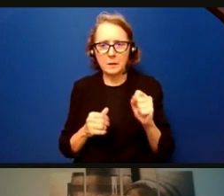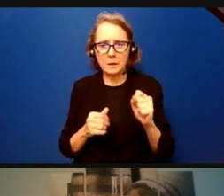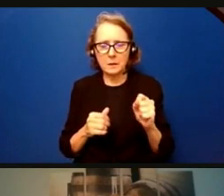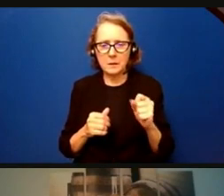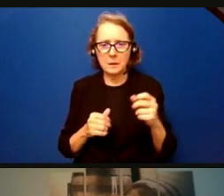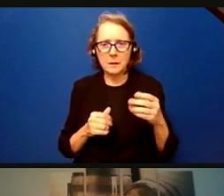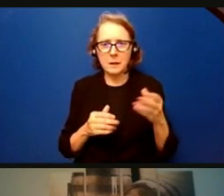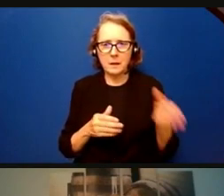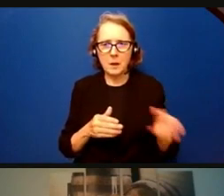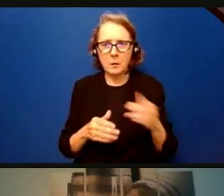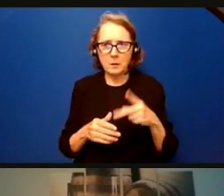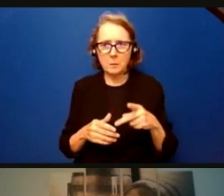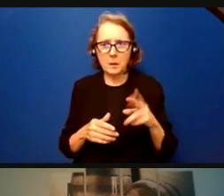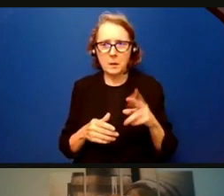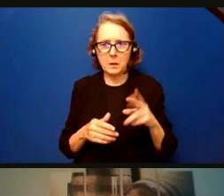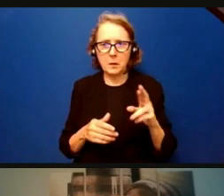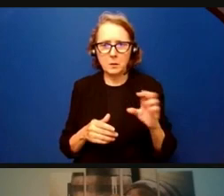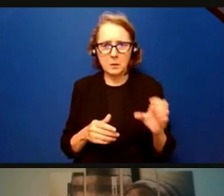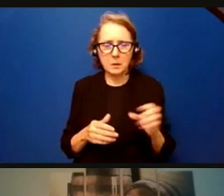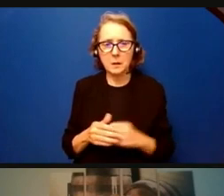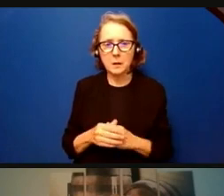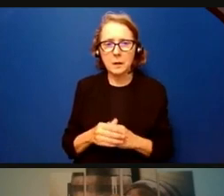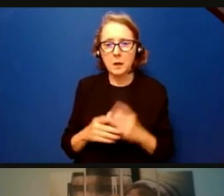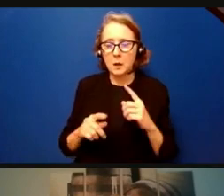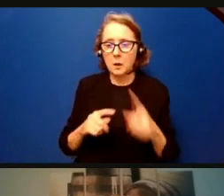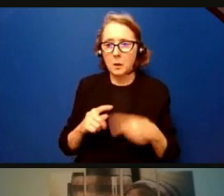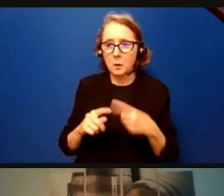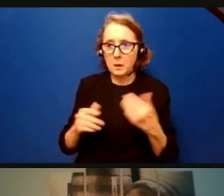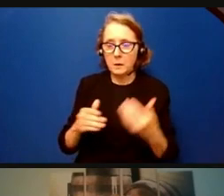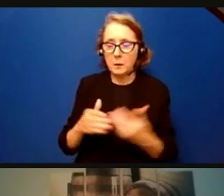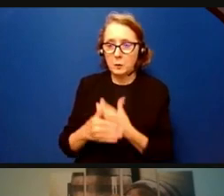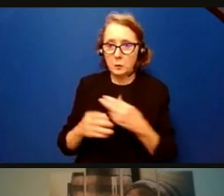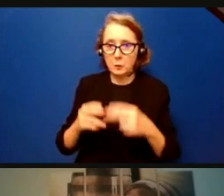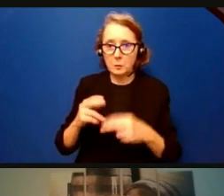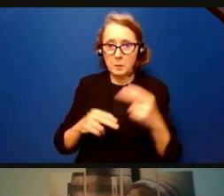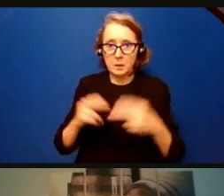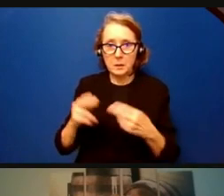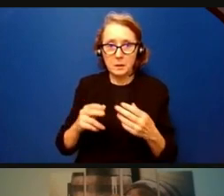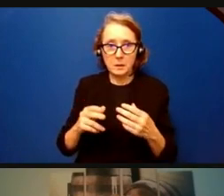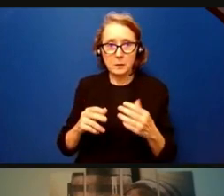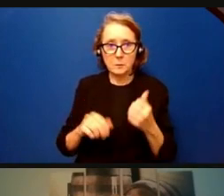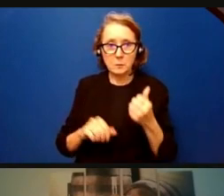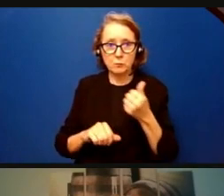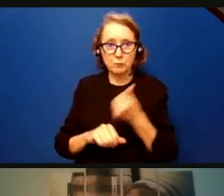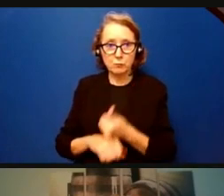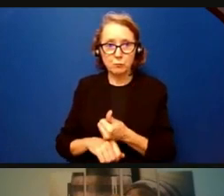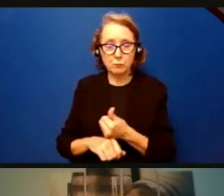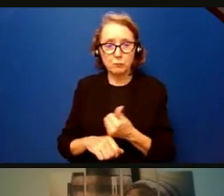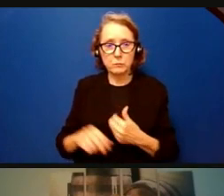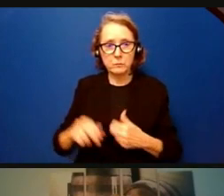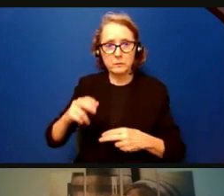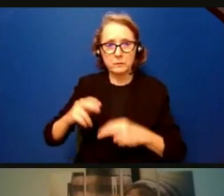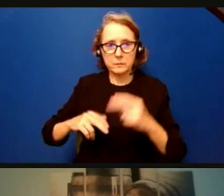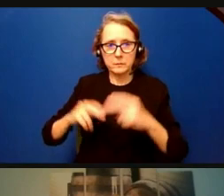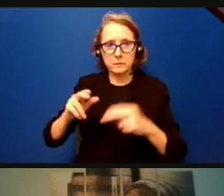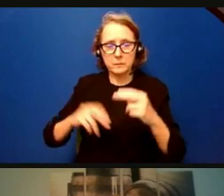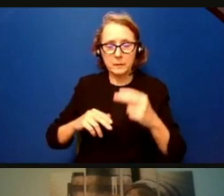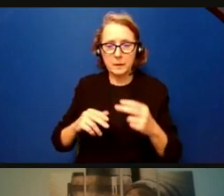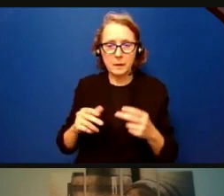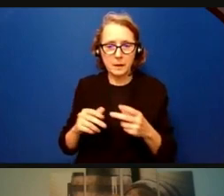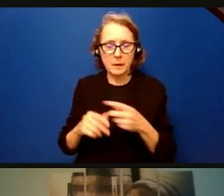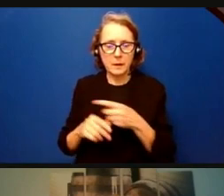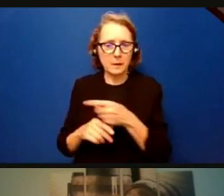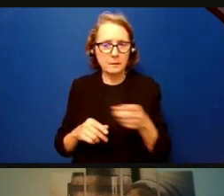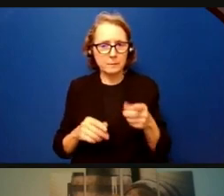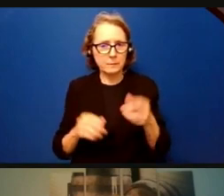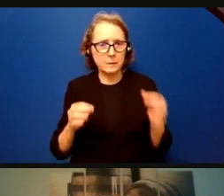time that that new facility was being built, it was determined that there was a significant